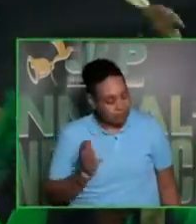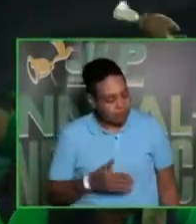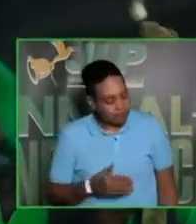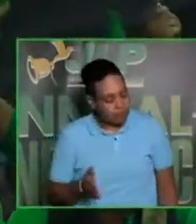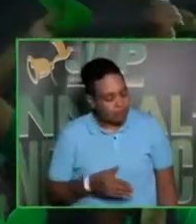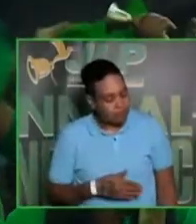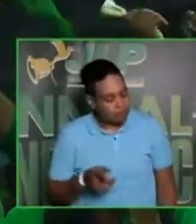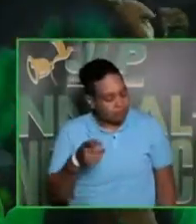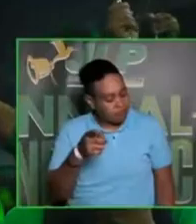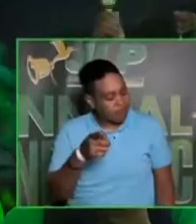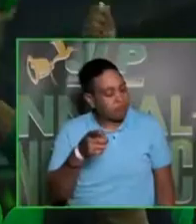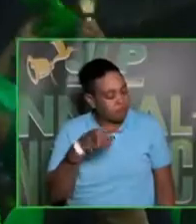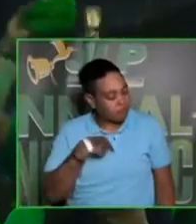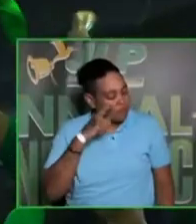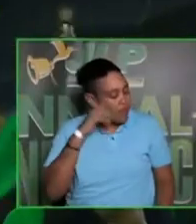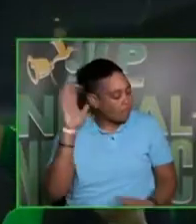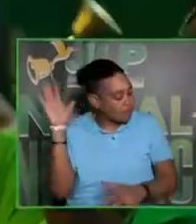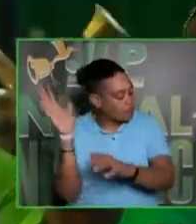marching on to victory,